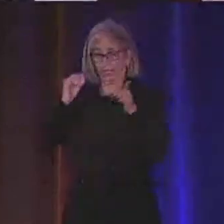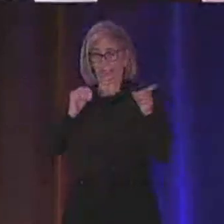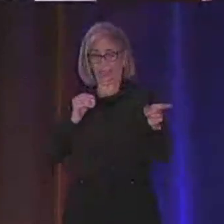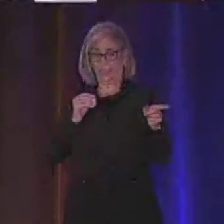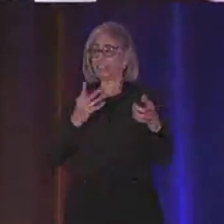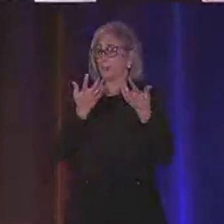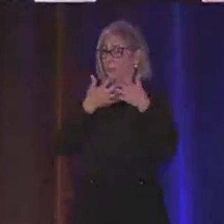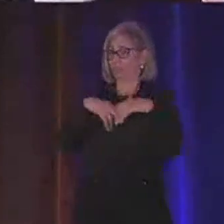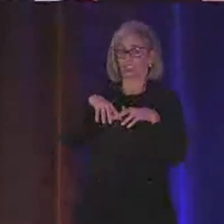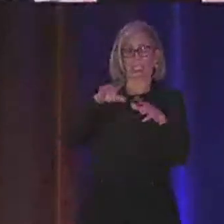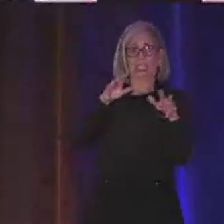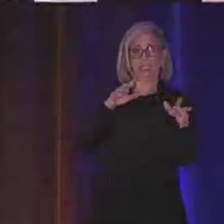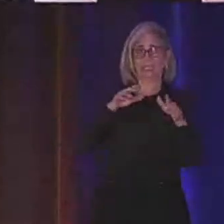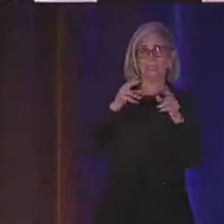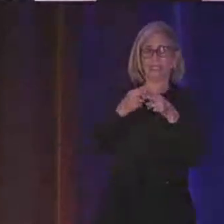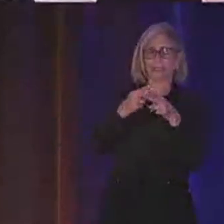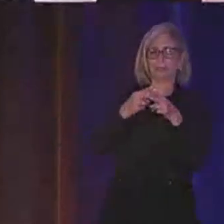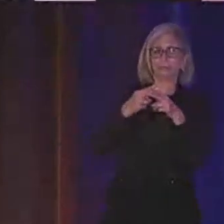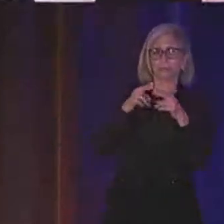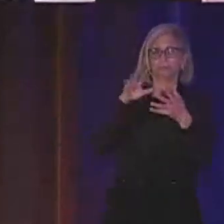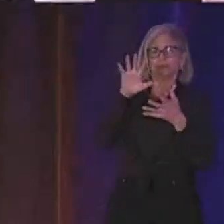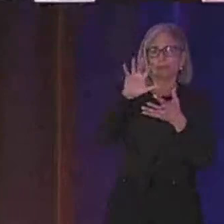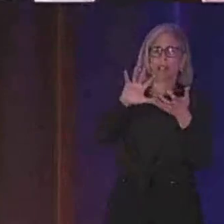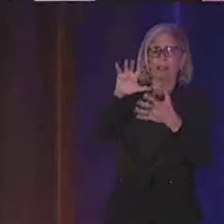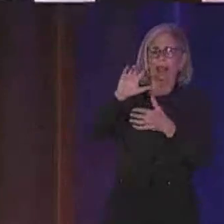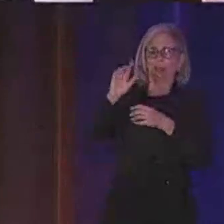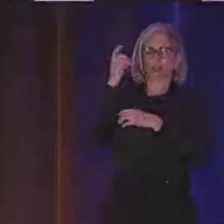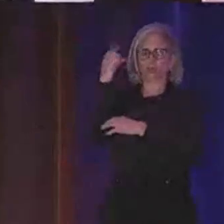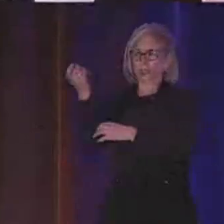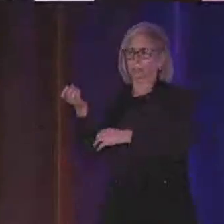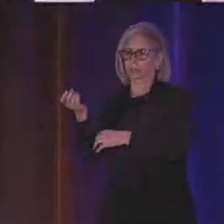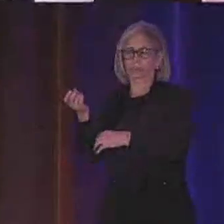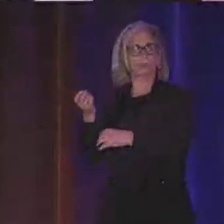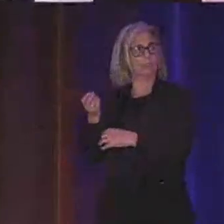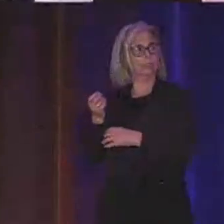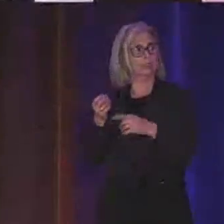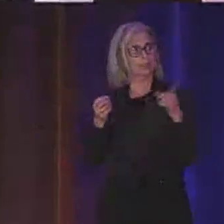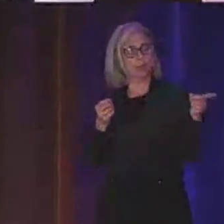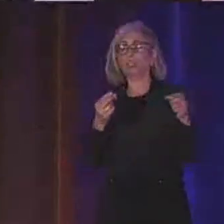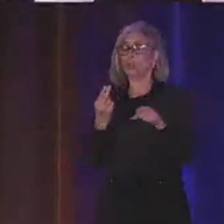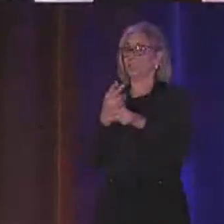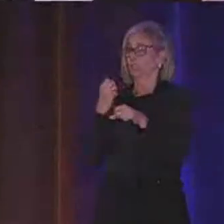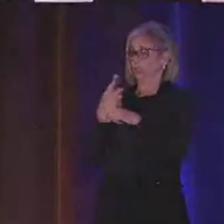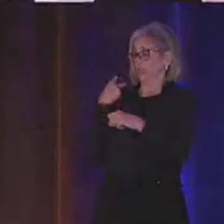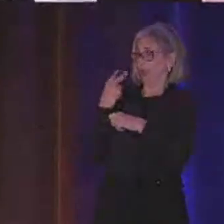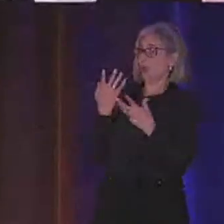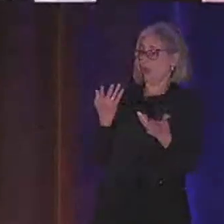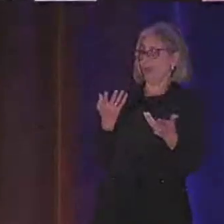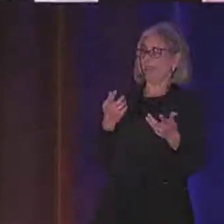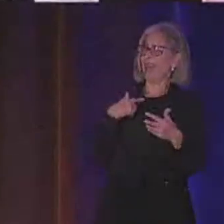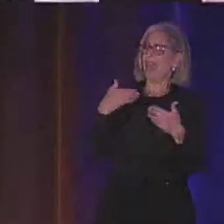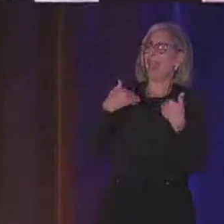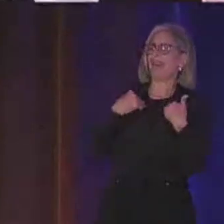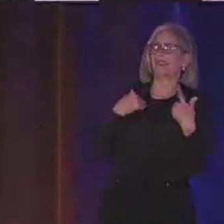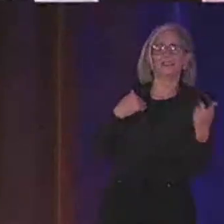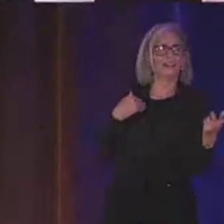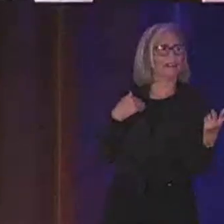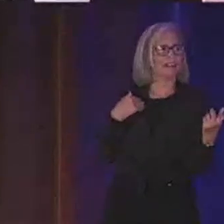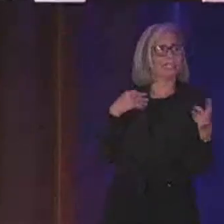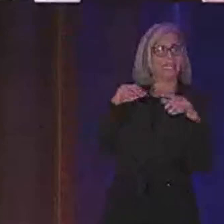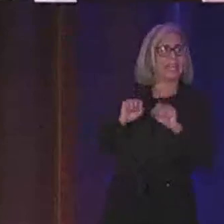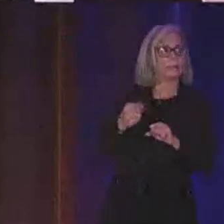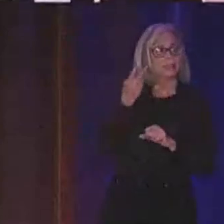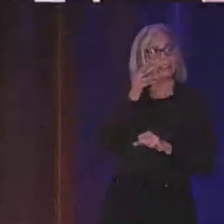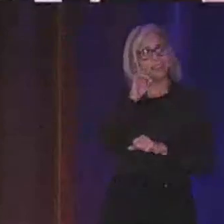his machine hallucinations Coral Dreams, which was actually here on Miami Beach a few years ago. I was able to